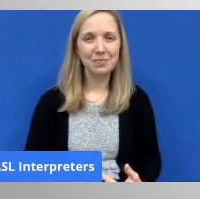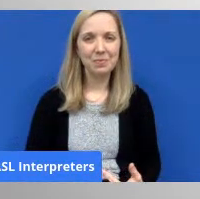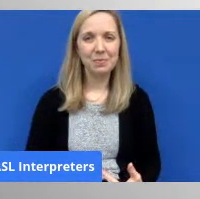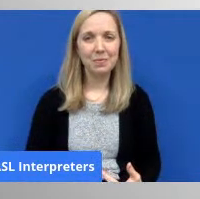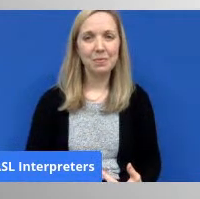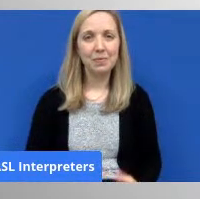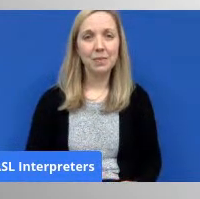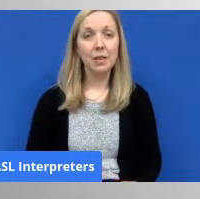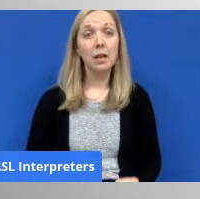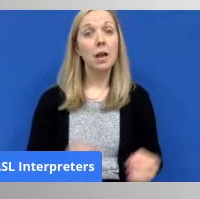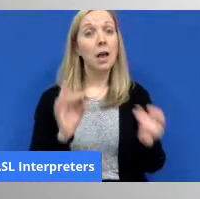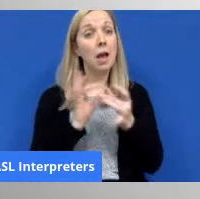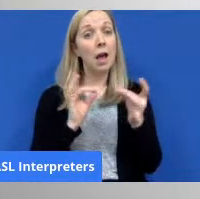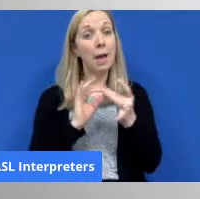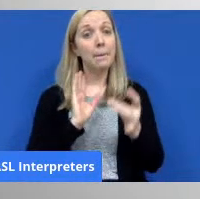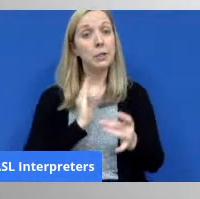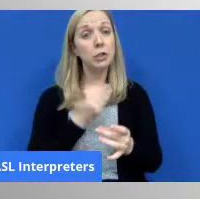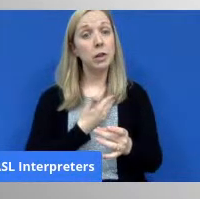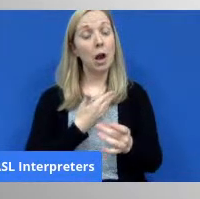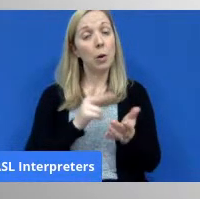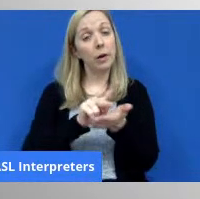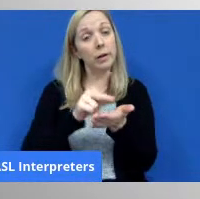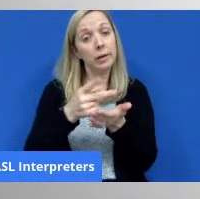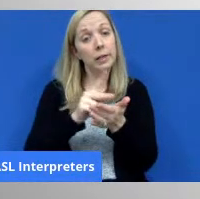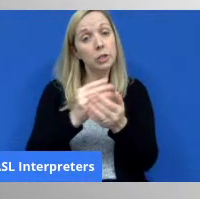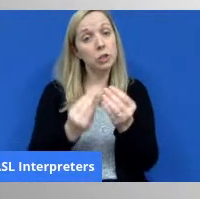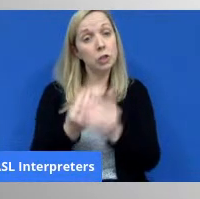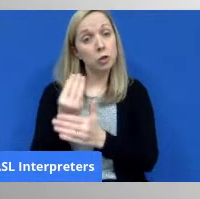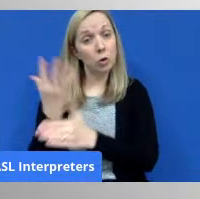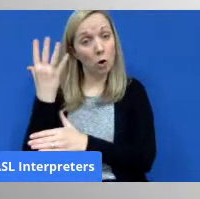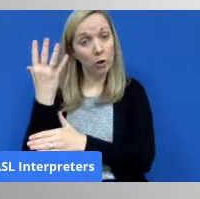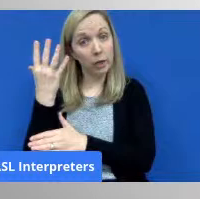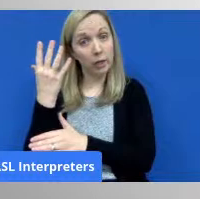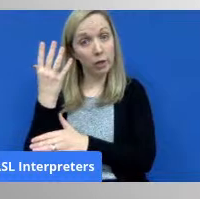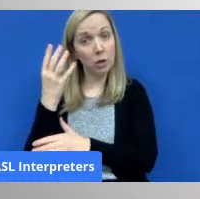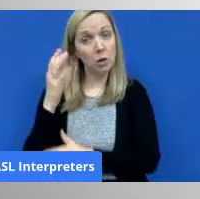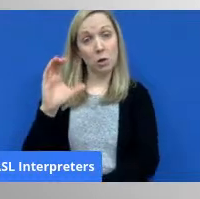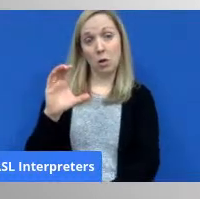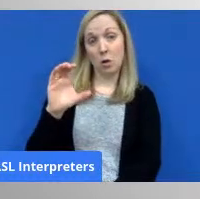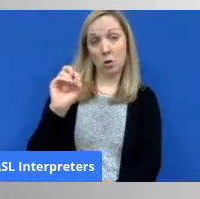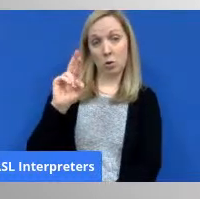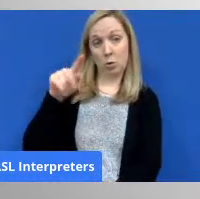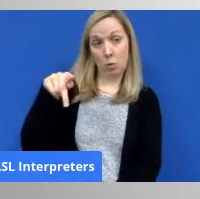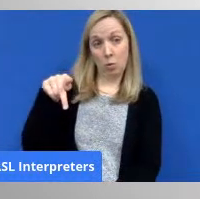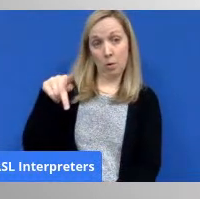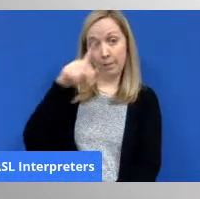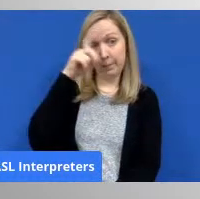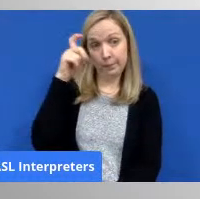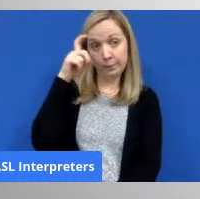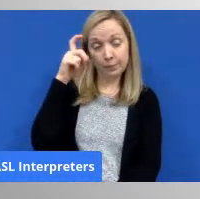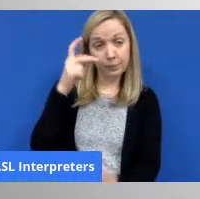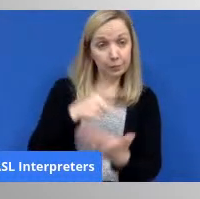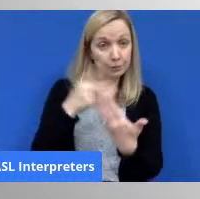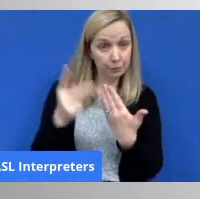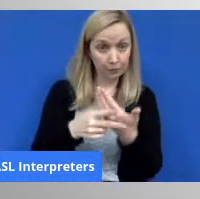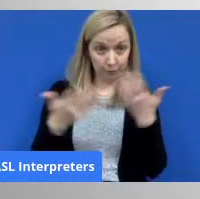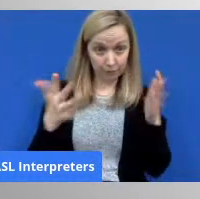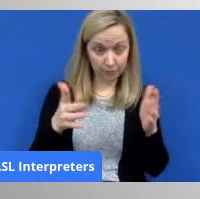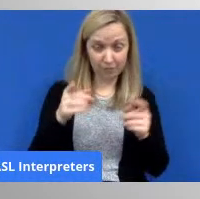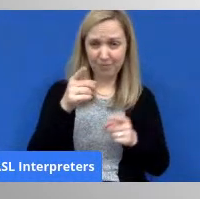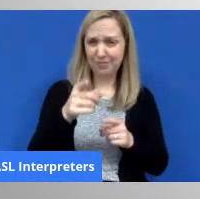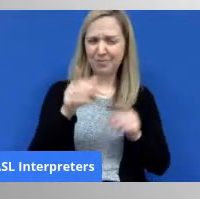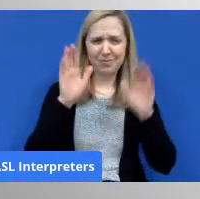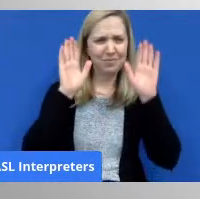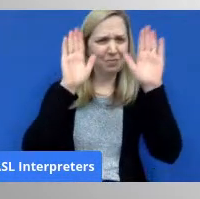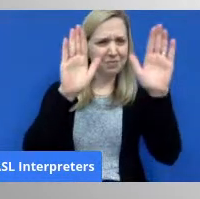I mentioned our Kitchen Garden Core Summer Program, and this is such a wonderful program for middle